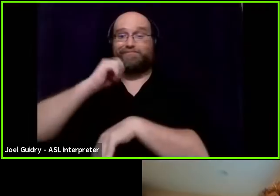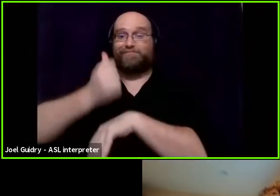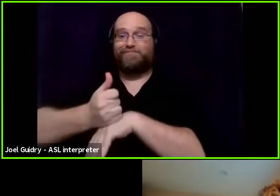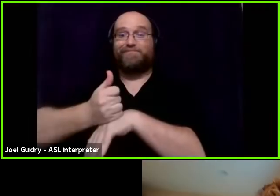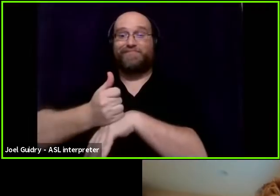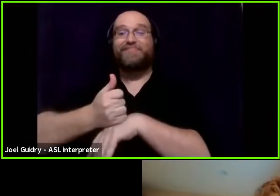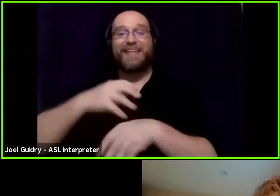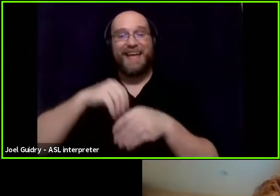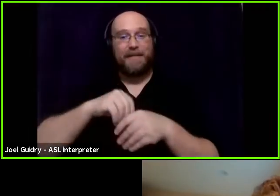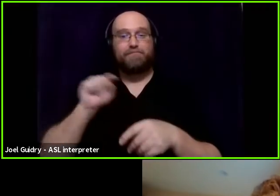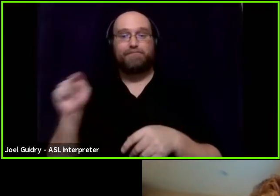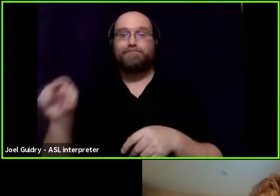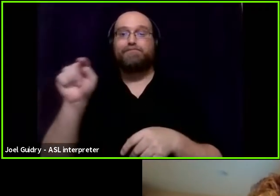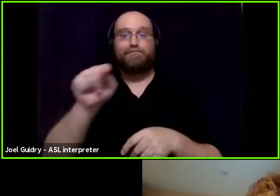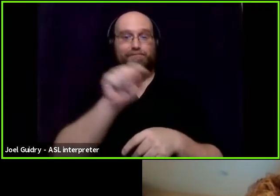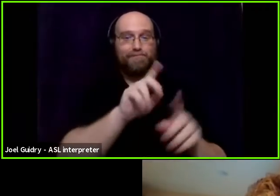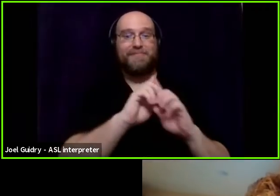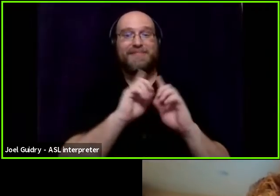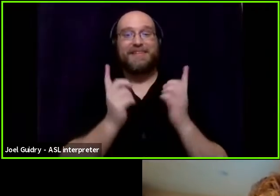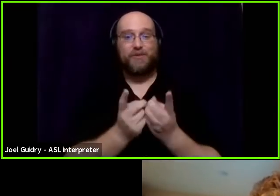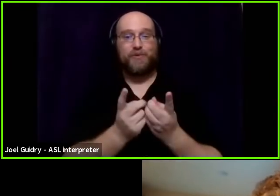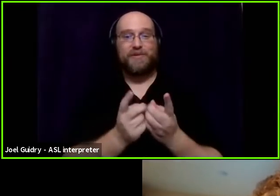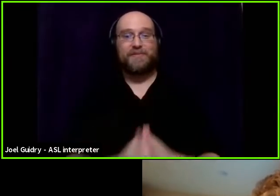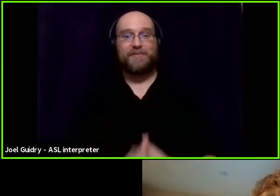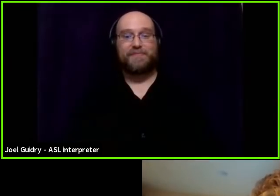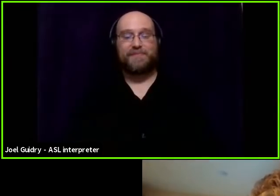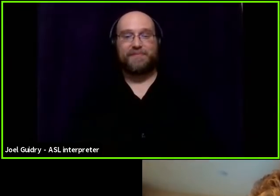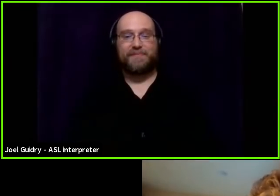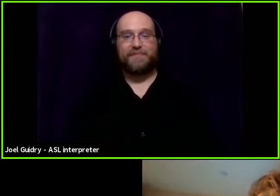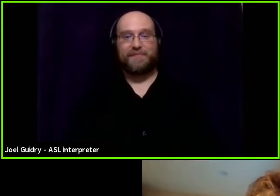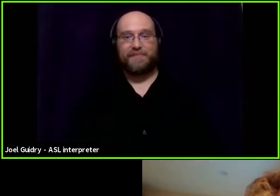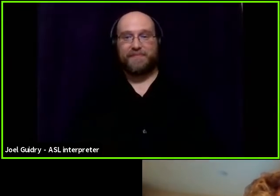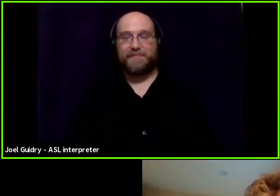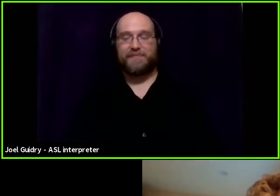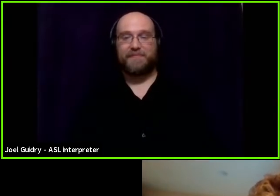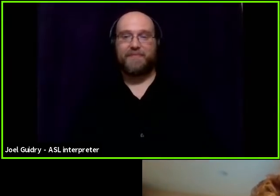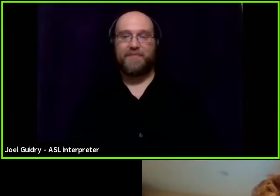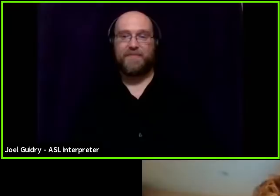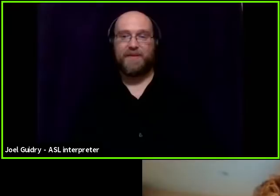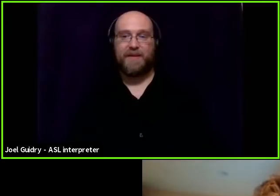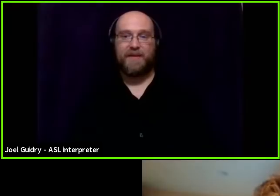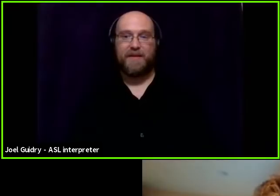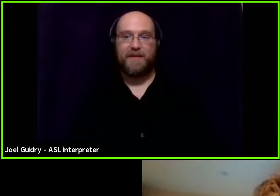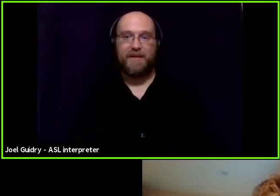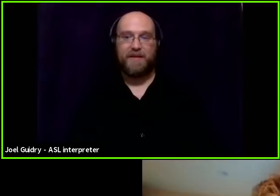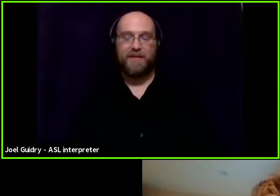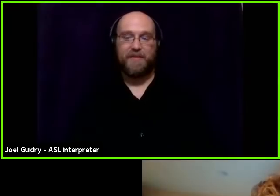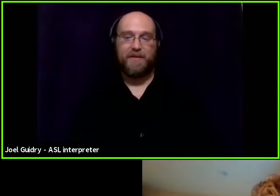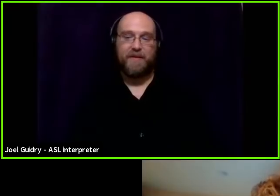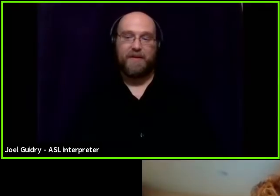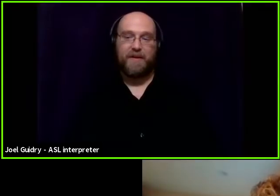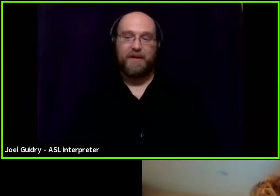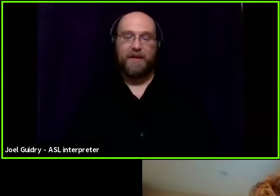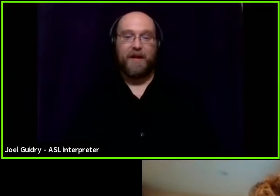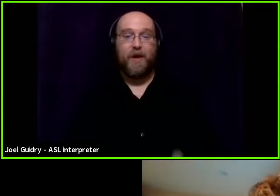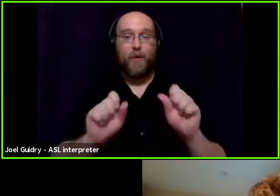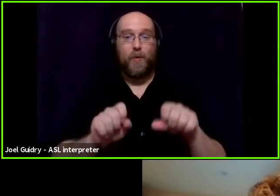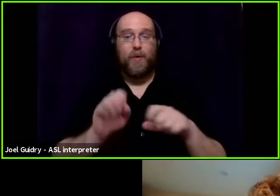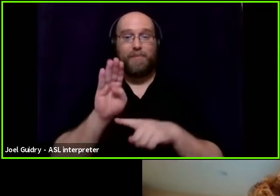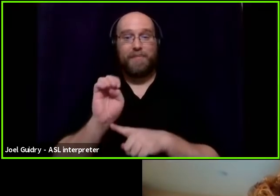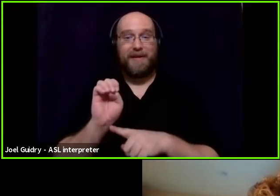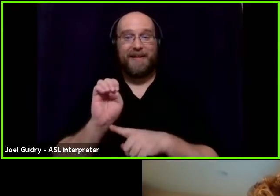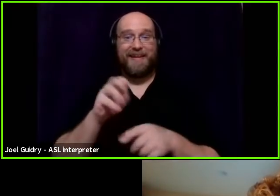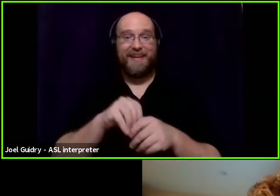these districts. And again, this could even be something that is in one district is